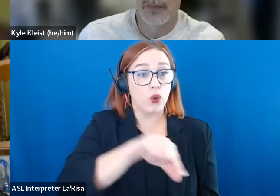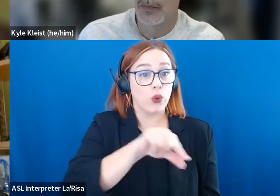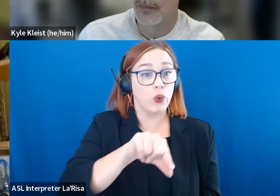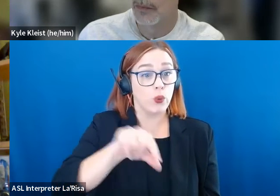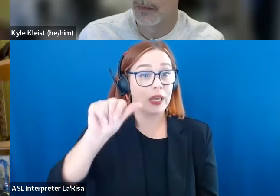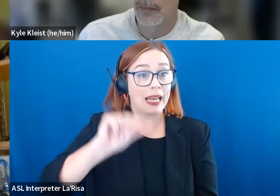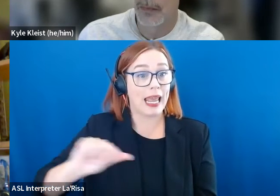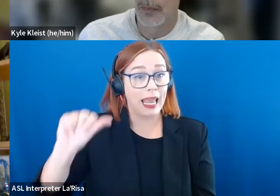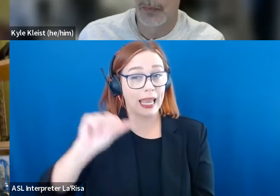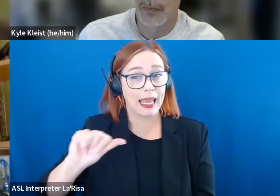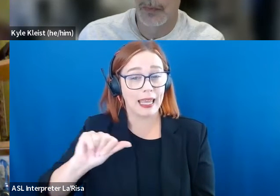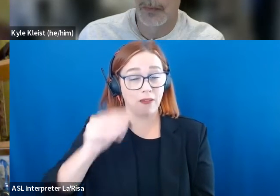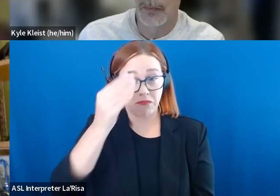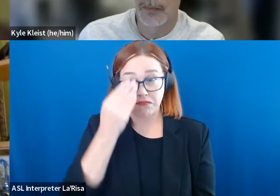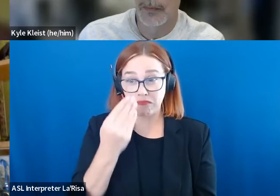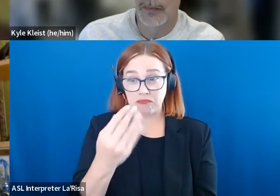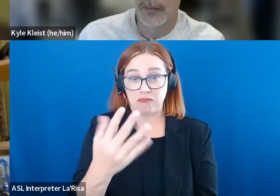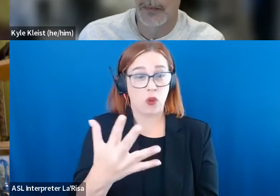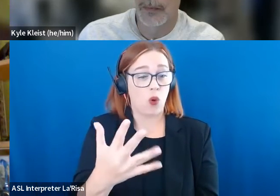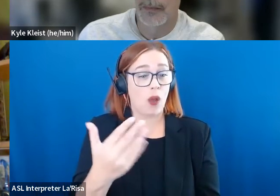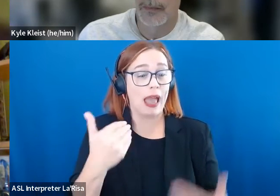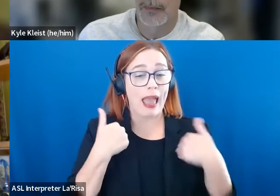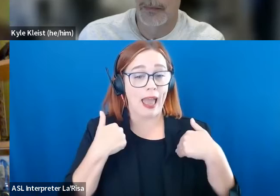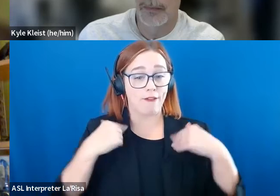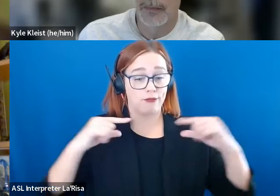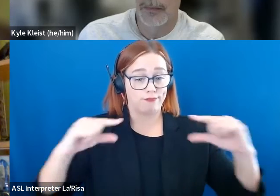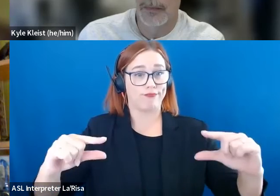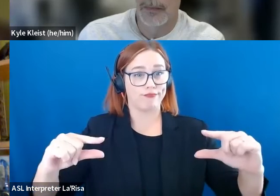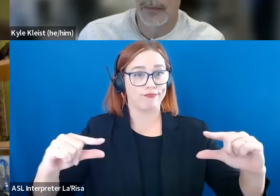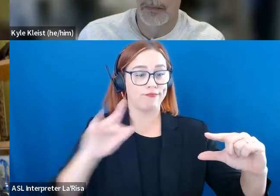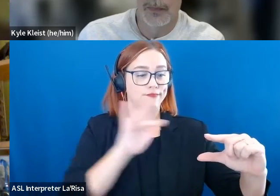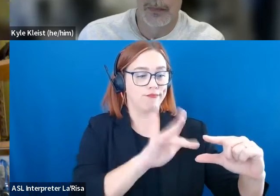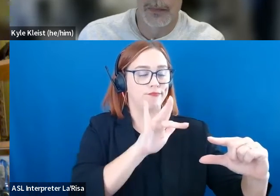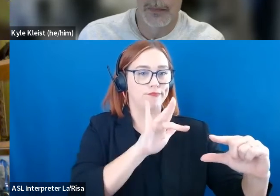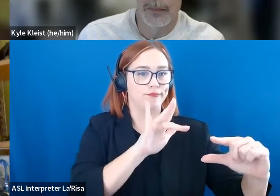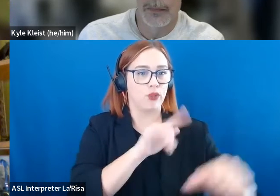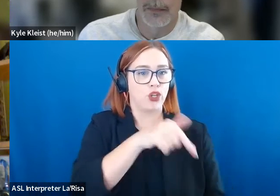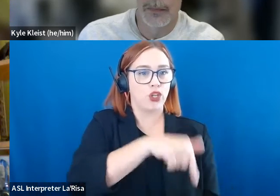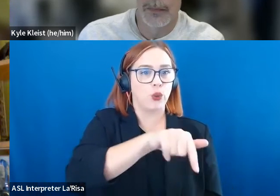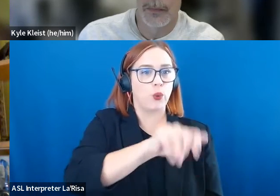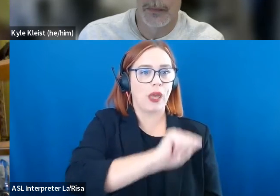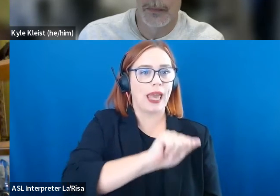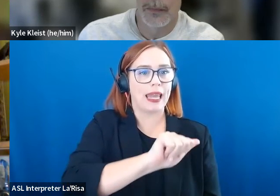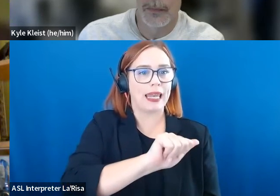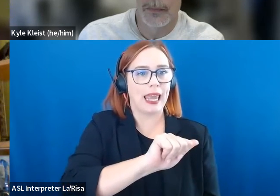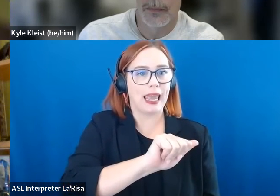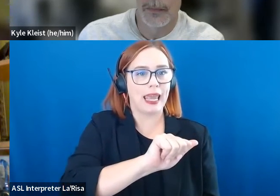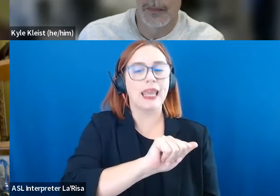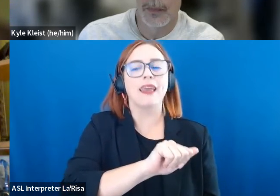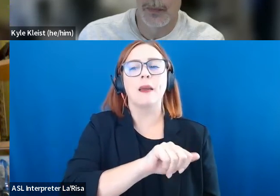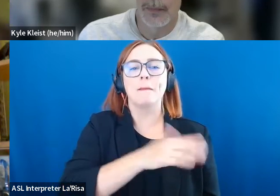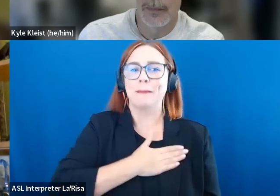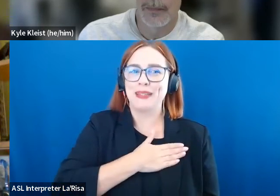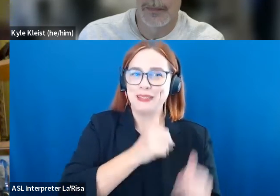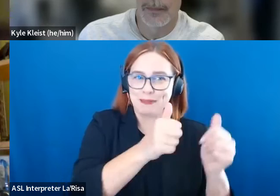please note your question and answer box is in the menu bar. Please only submit questions there as they may get lost in the